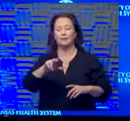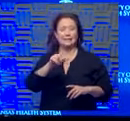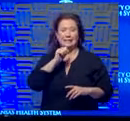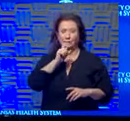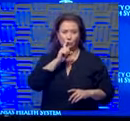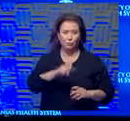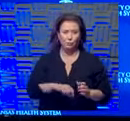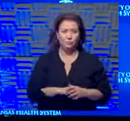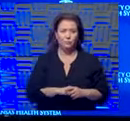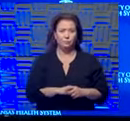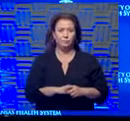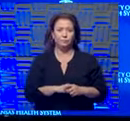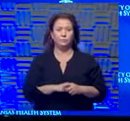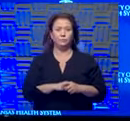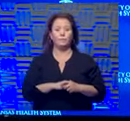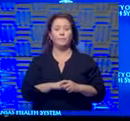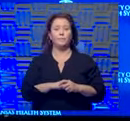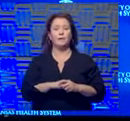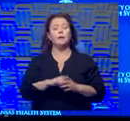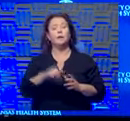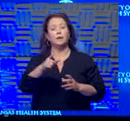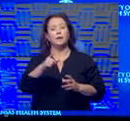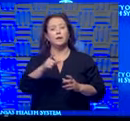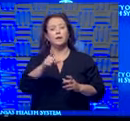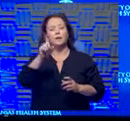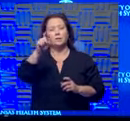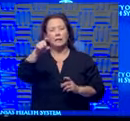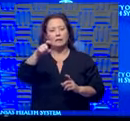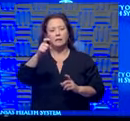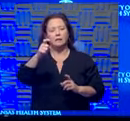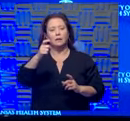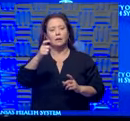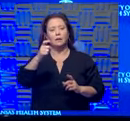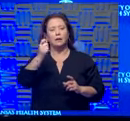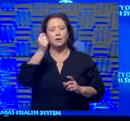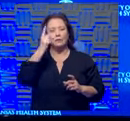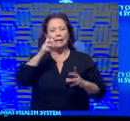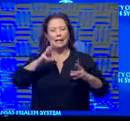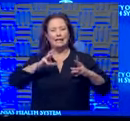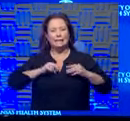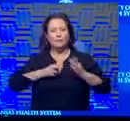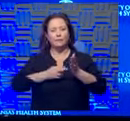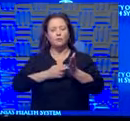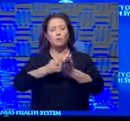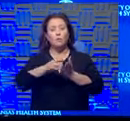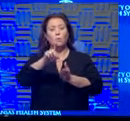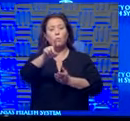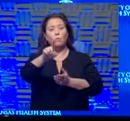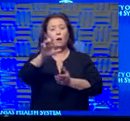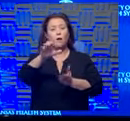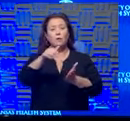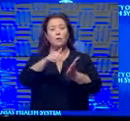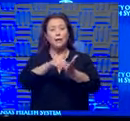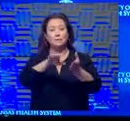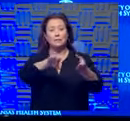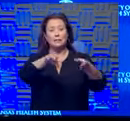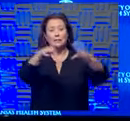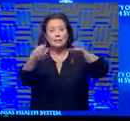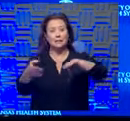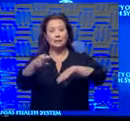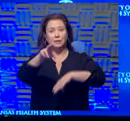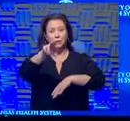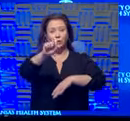untrue. And at some point, you have to accept the truth. 100,000 deaths in the United States,